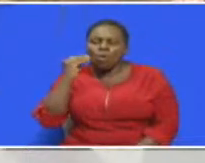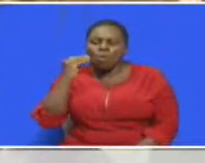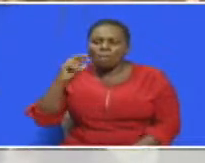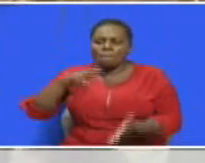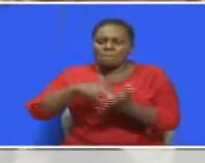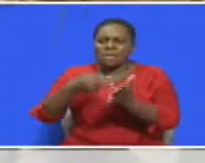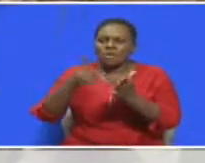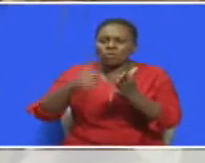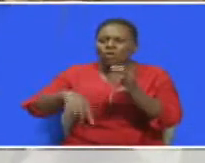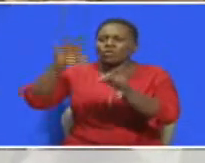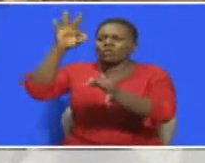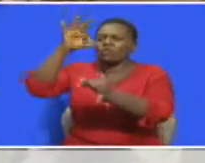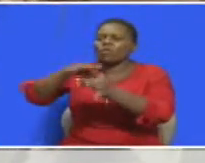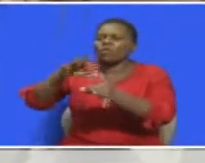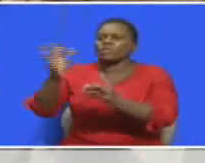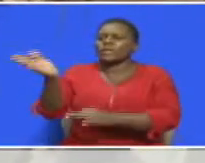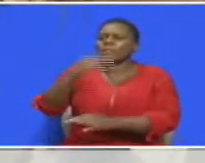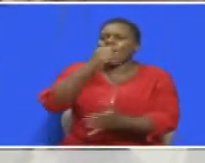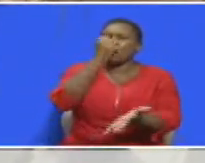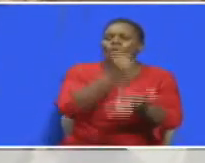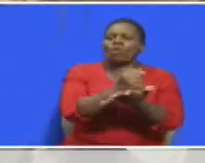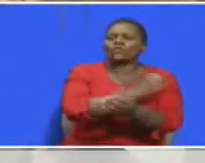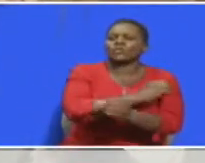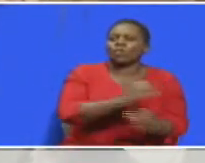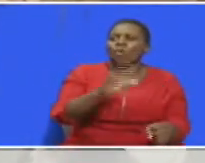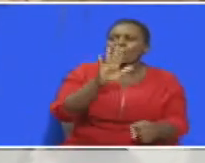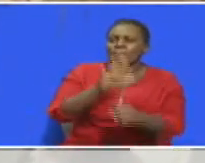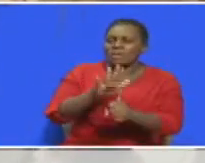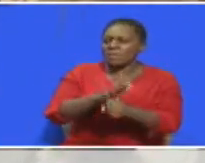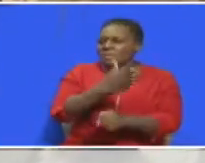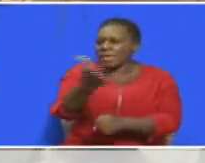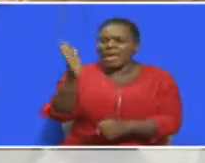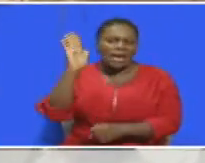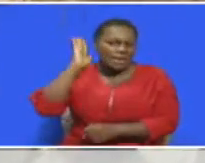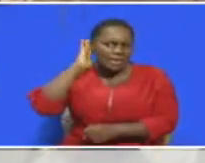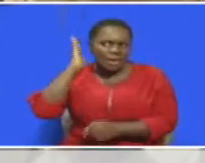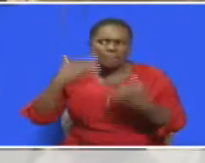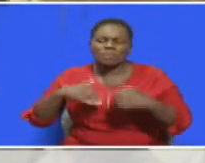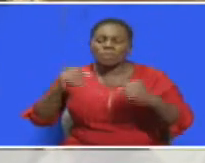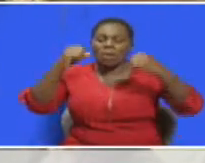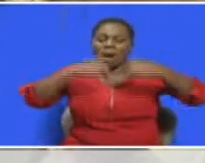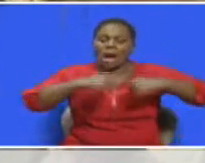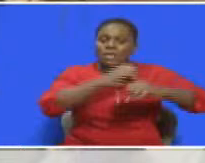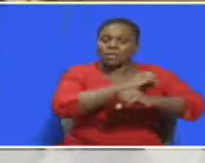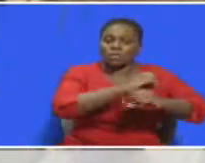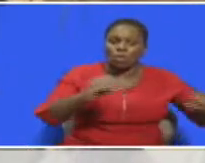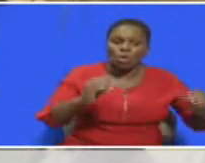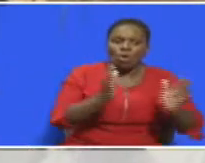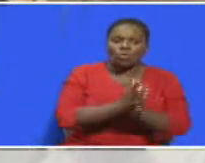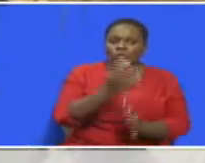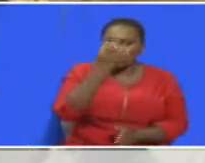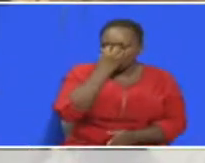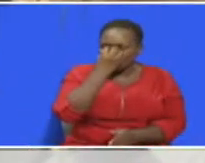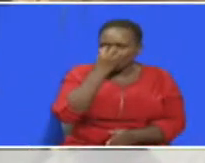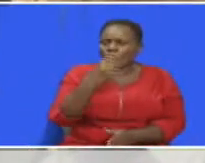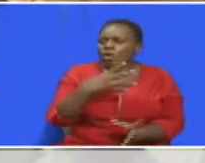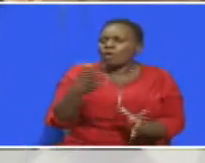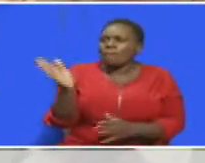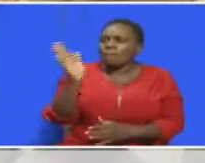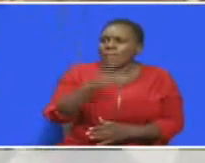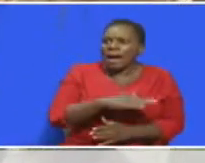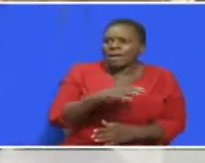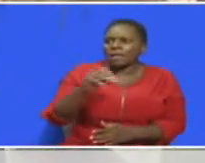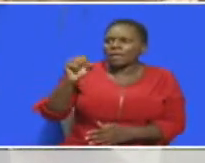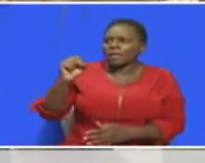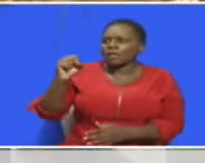means that they shouldn't be voted back to office. I'm sure on many occasions you've had those who don't agree with William Ruto say he will go back to